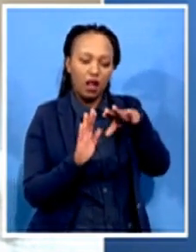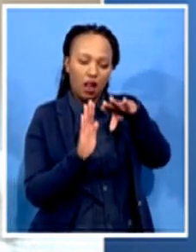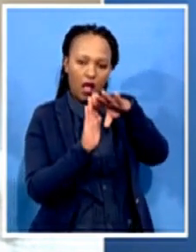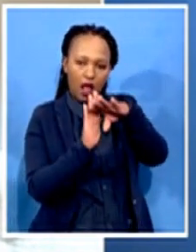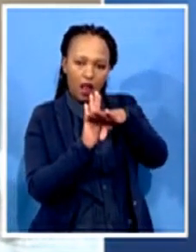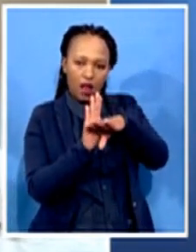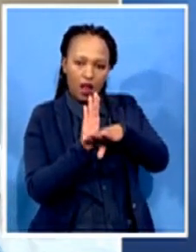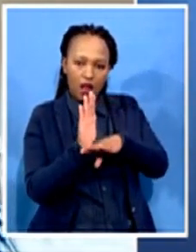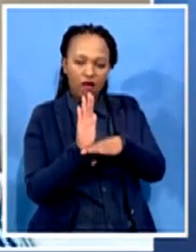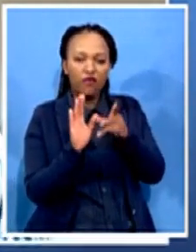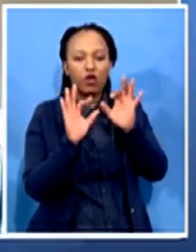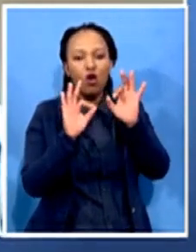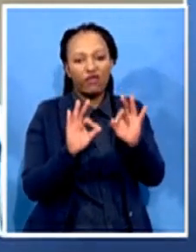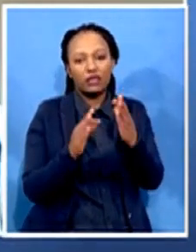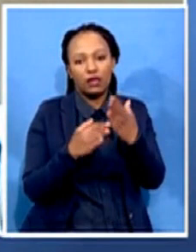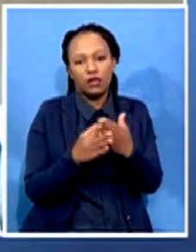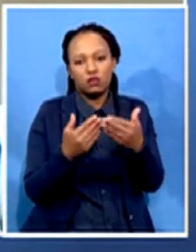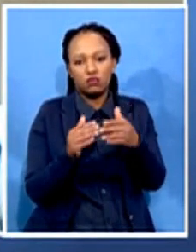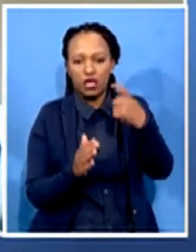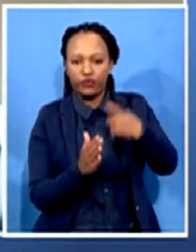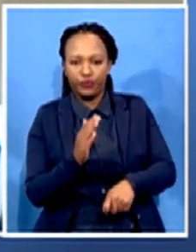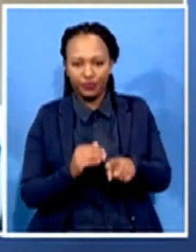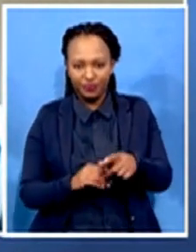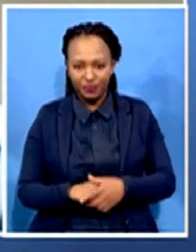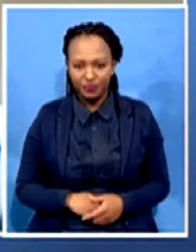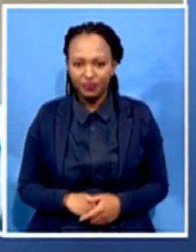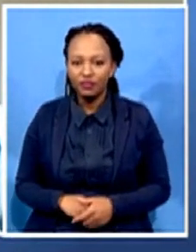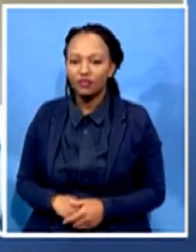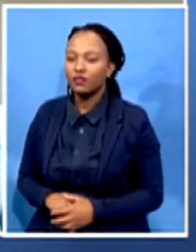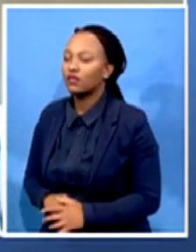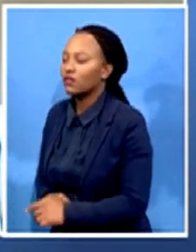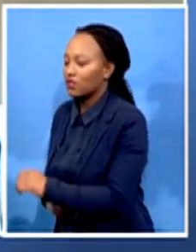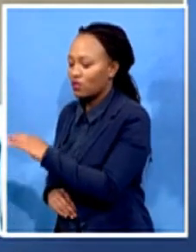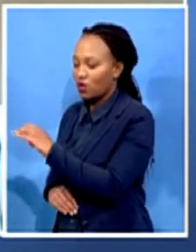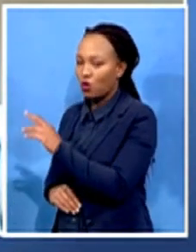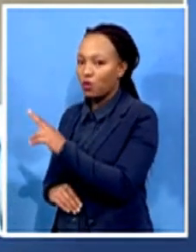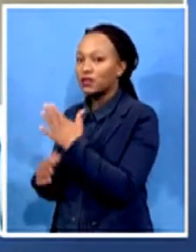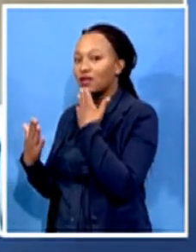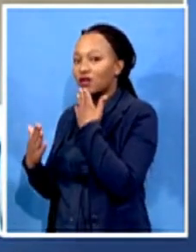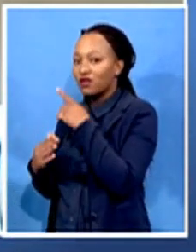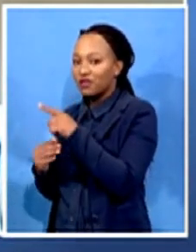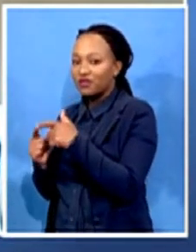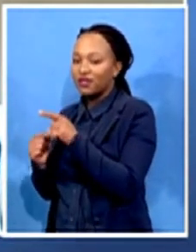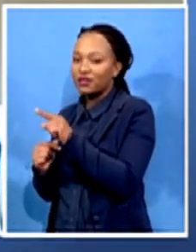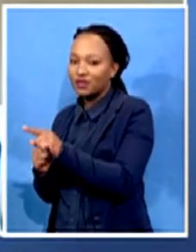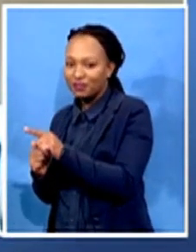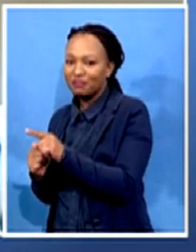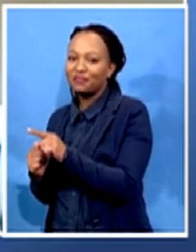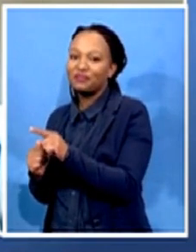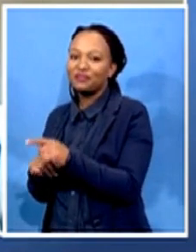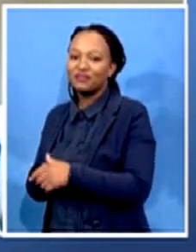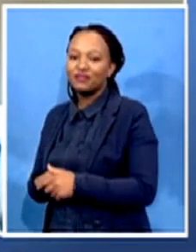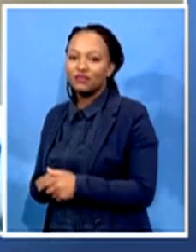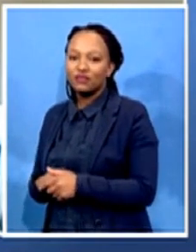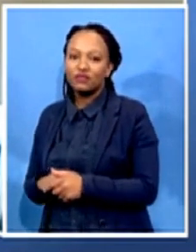that we have laid. Mr. Murray from the Democratic Alliance, thank you very much indeed for your time, sir. Be well. Thank you, and a very nice Sunday morning